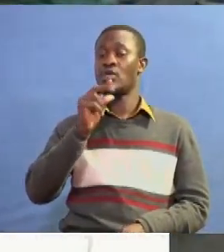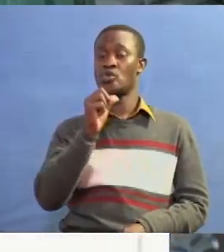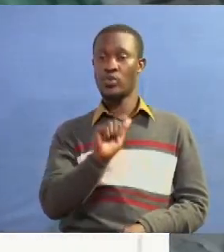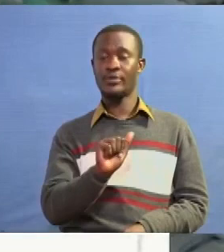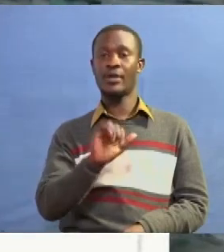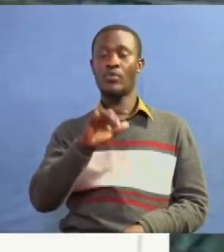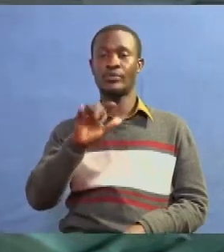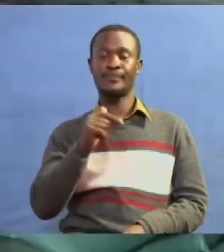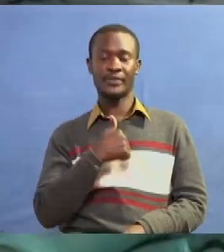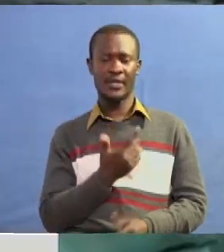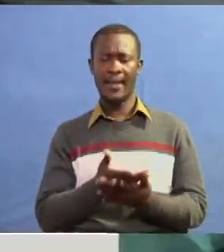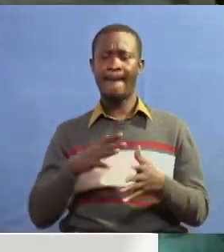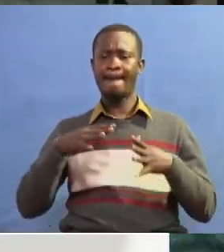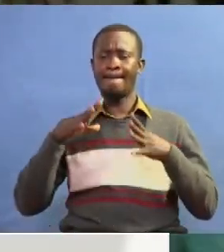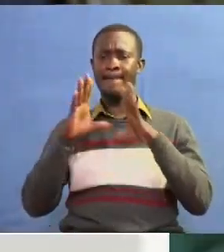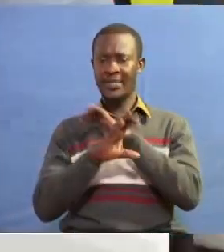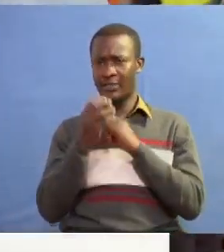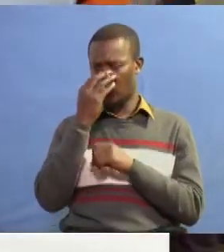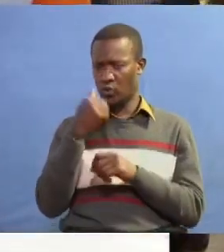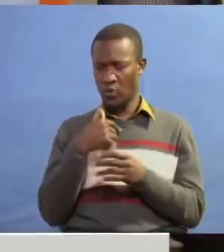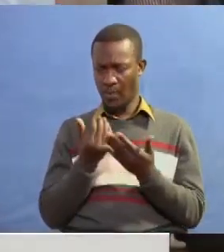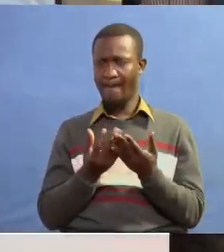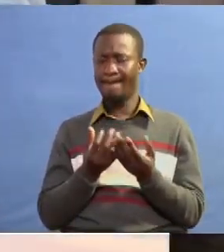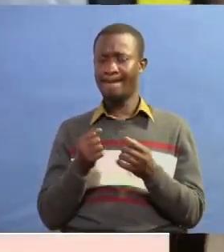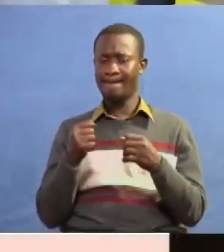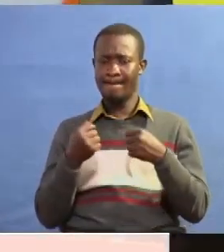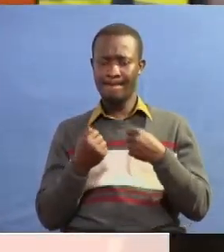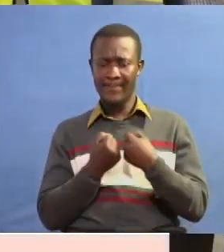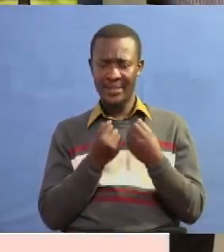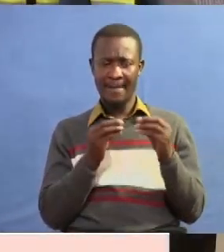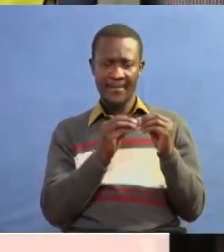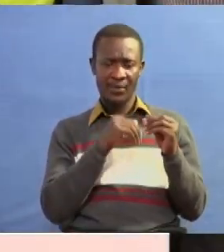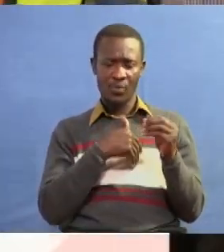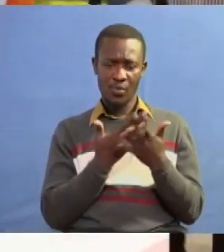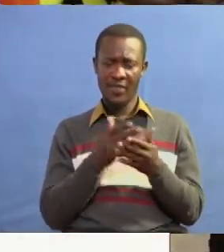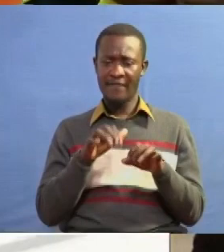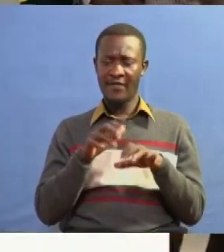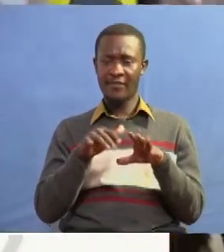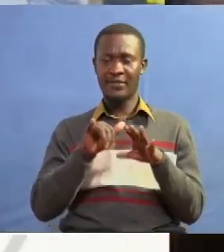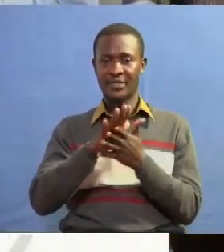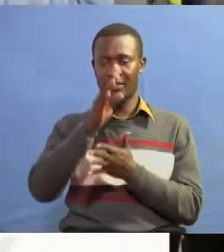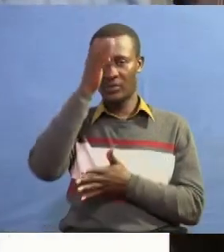County, President William Ruto met and interacted with farmers in Eldoret.